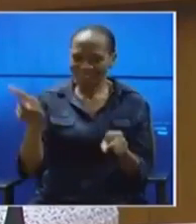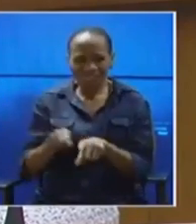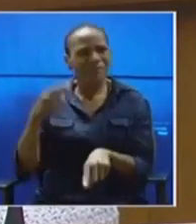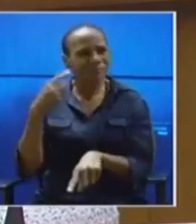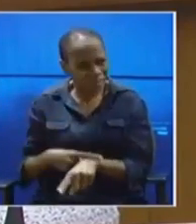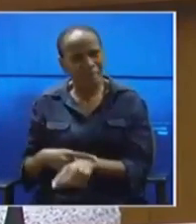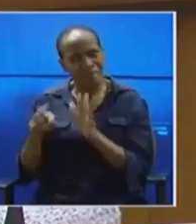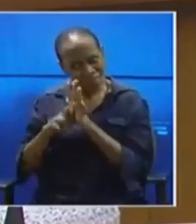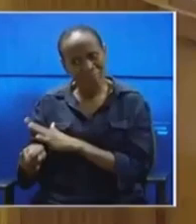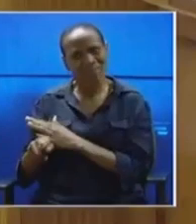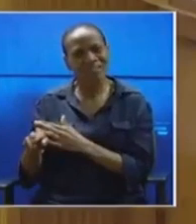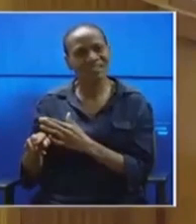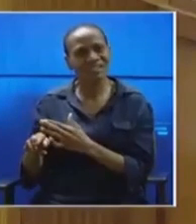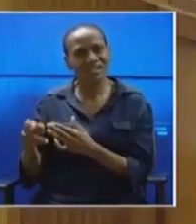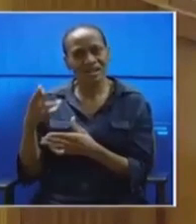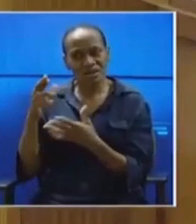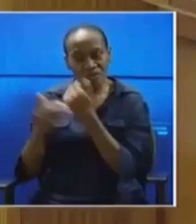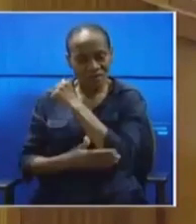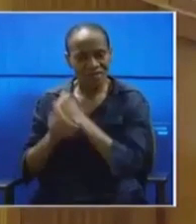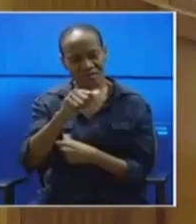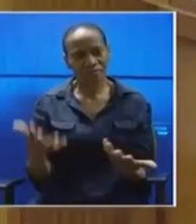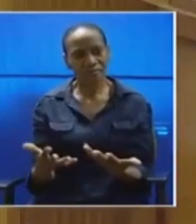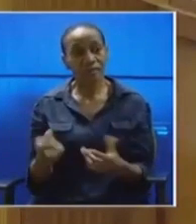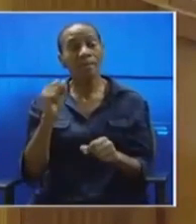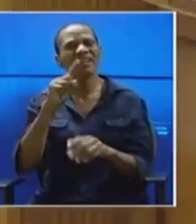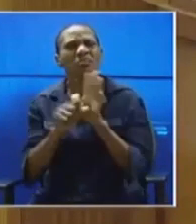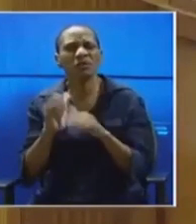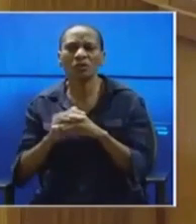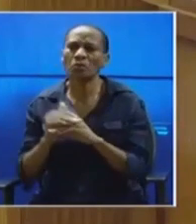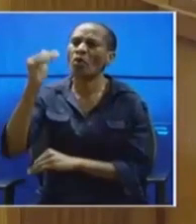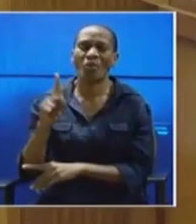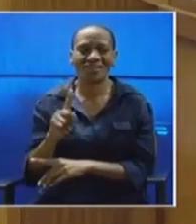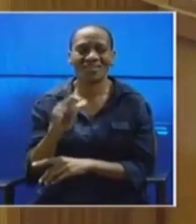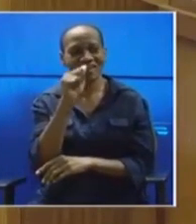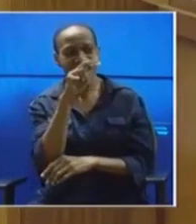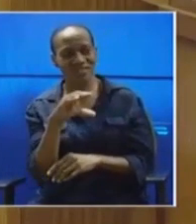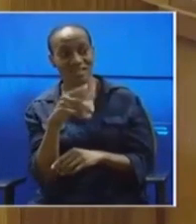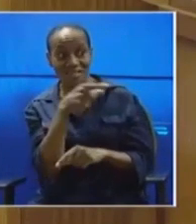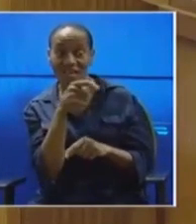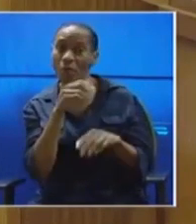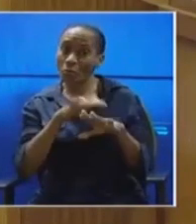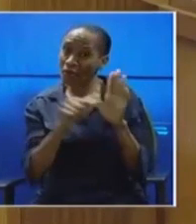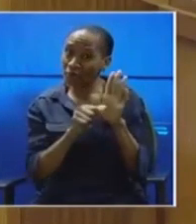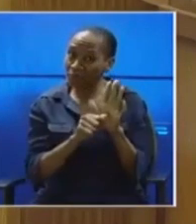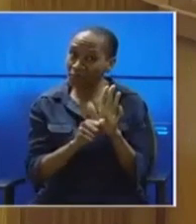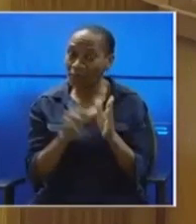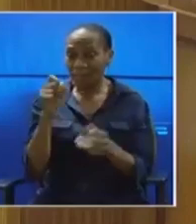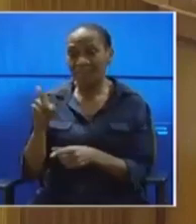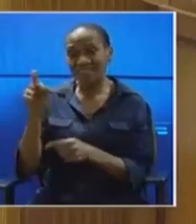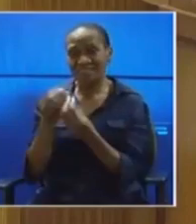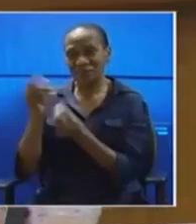citizen of this country. Party loyalties matter not when it comes to taking a stand against what is